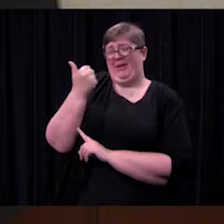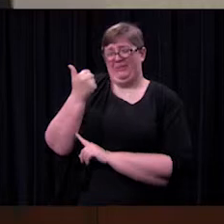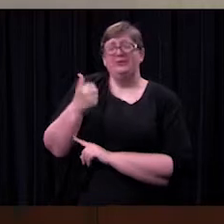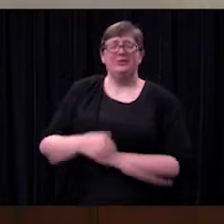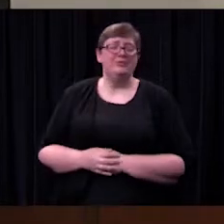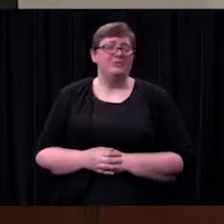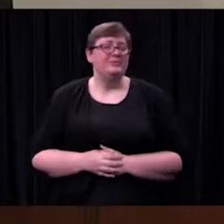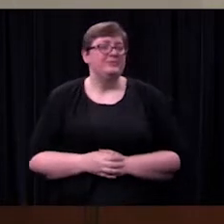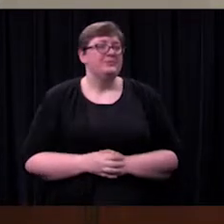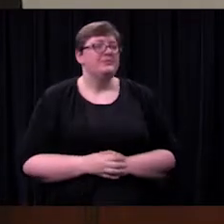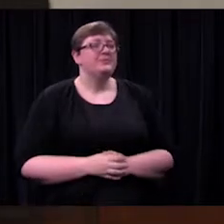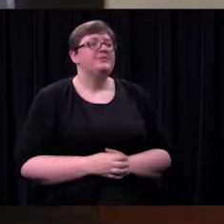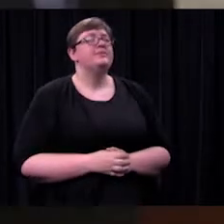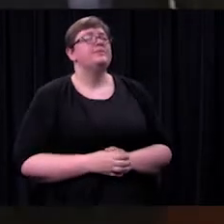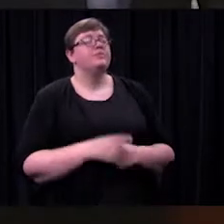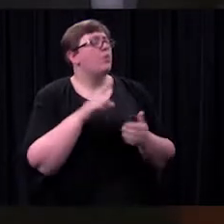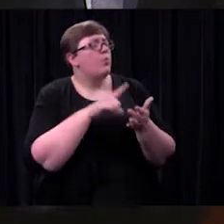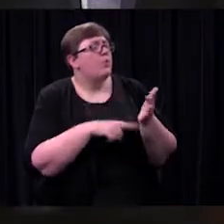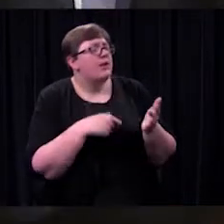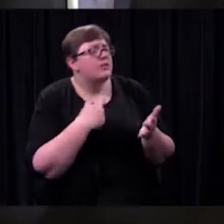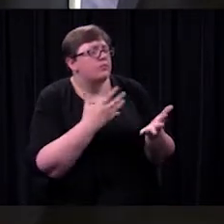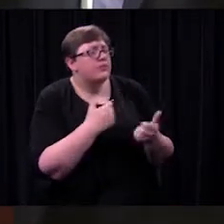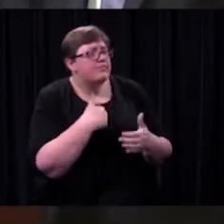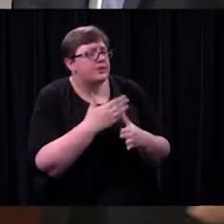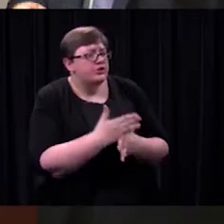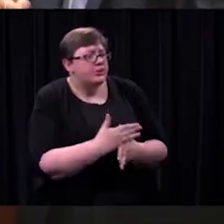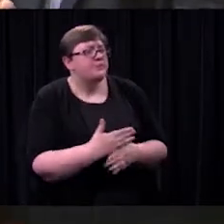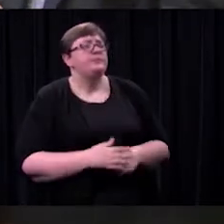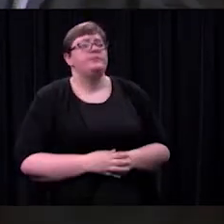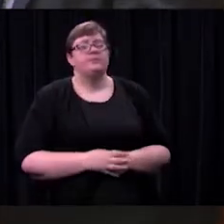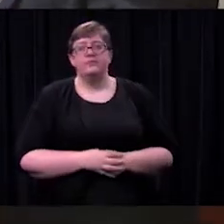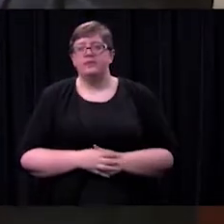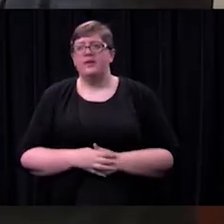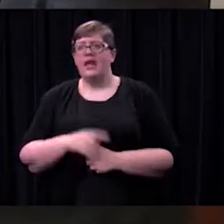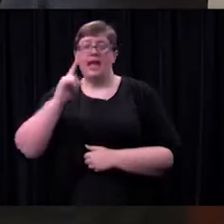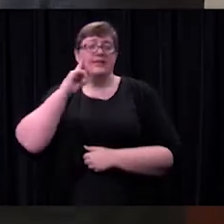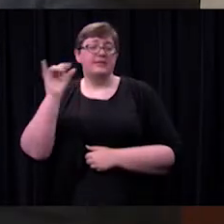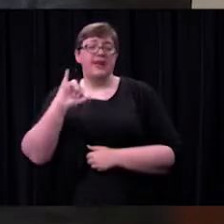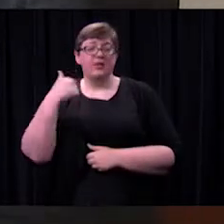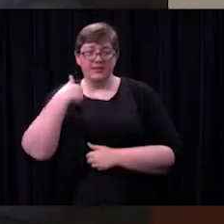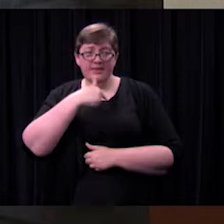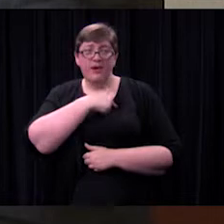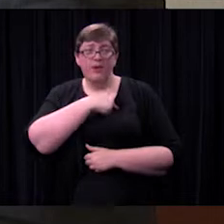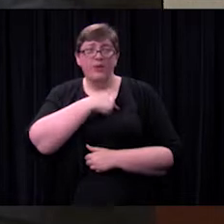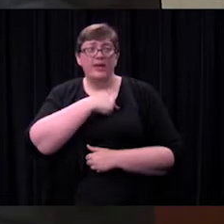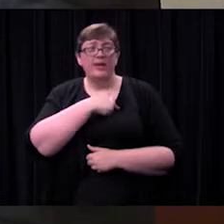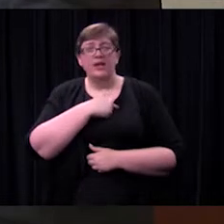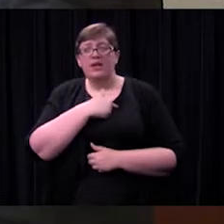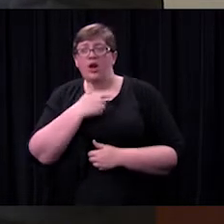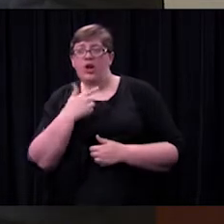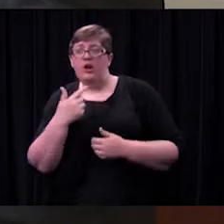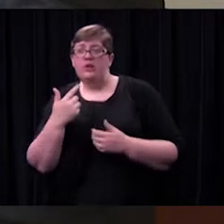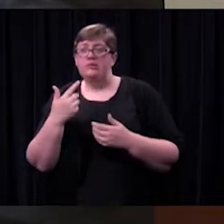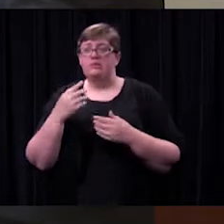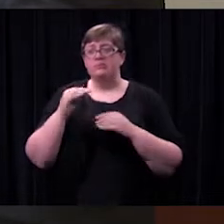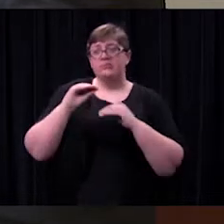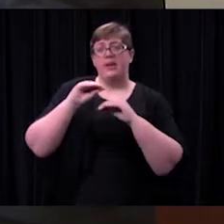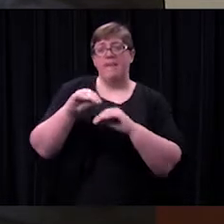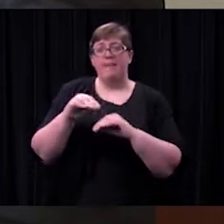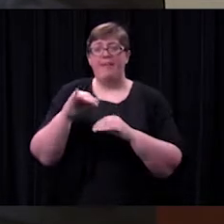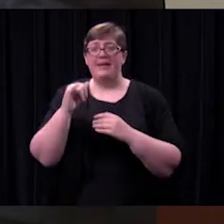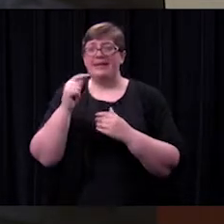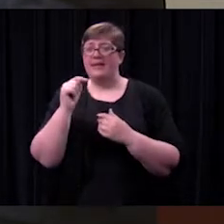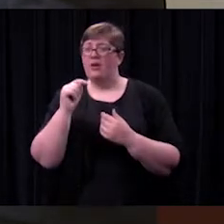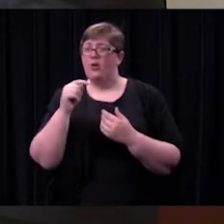Okay. What can I share? so just, it sounds like we implemented it, or we're working on implementing it, just kind of what the process is.